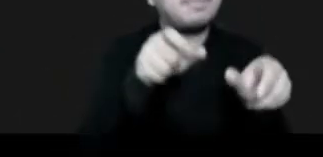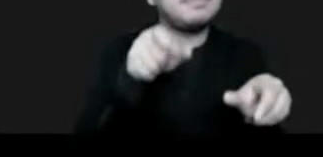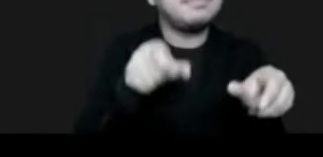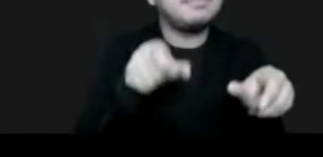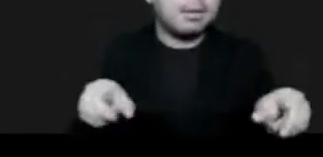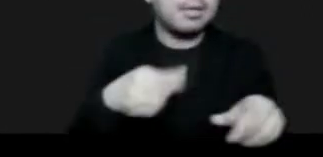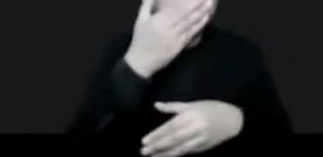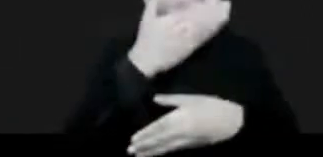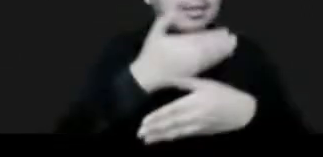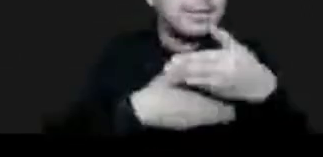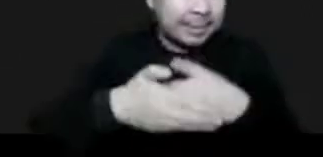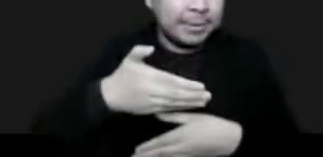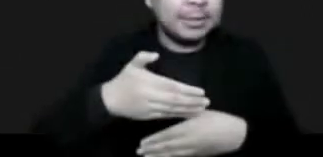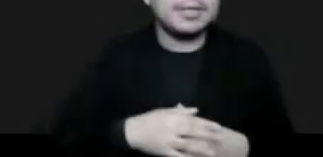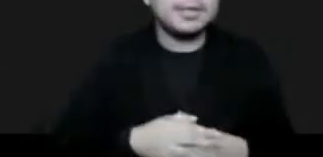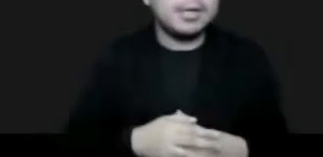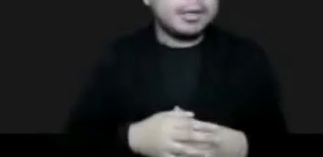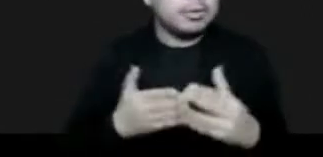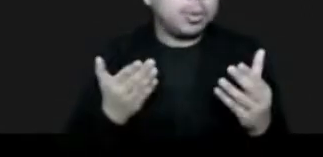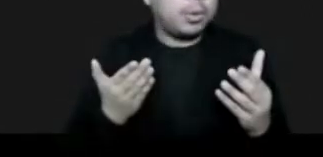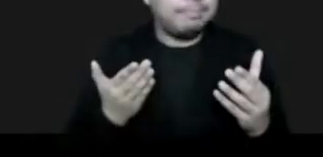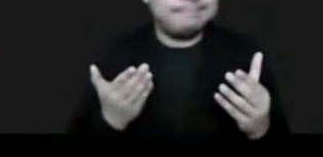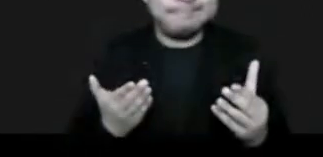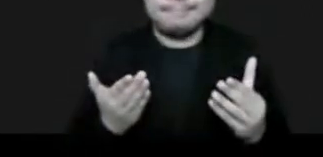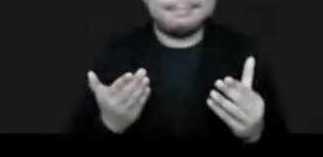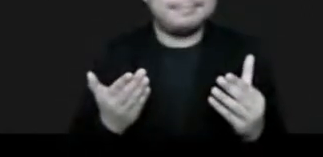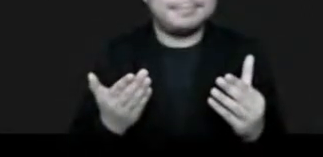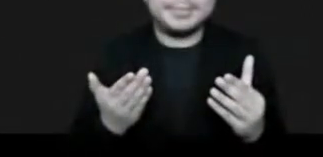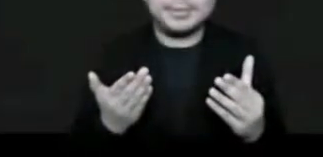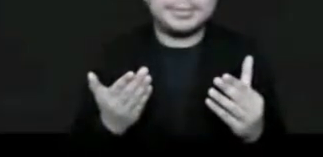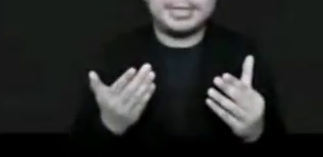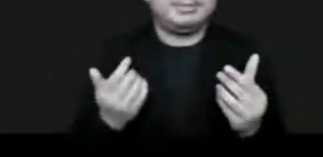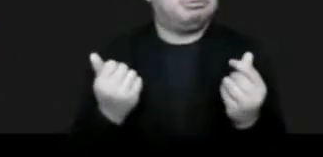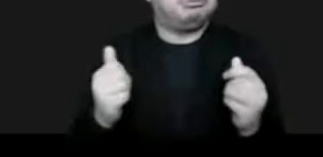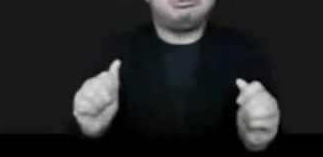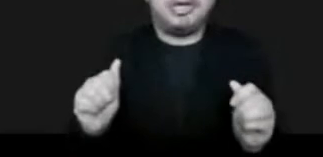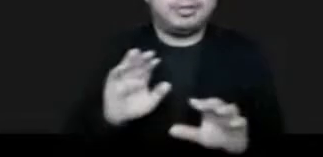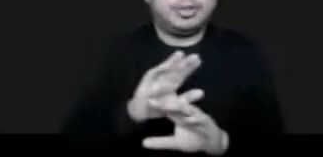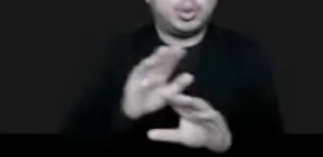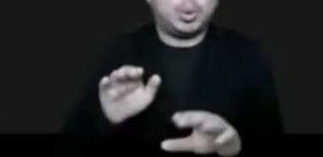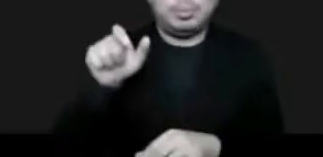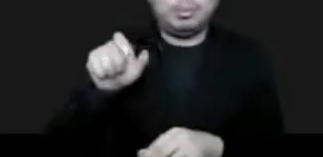are trying by all means not to leave anyone behind. Thank you very much.